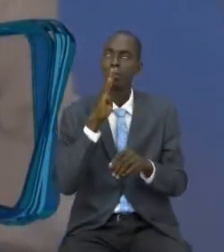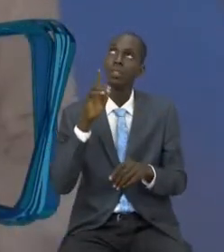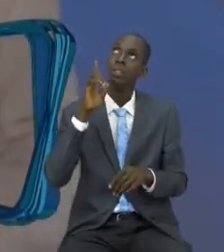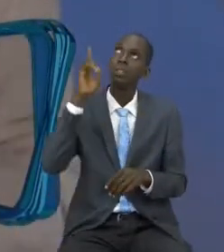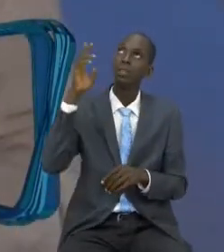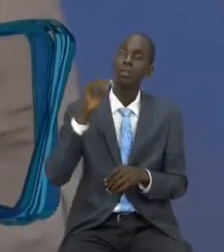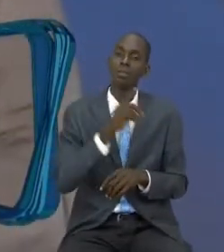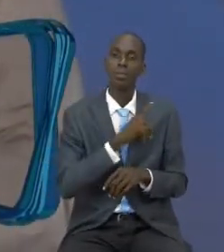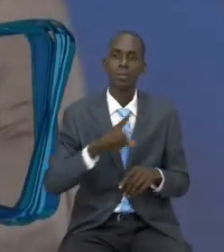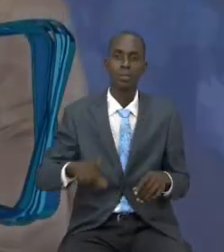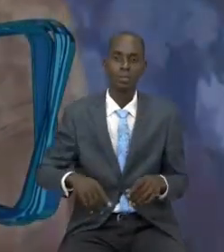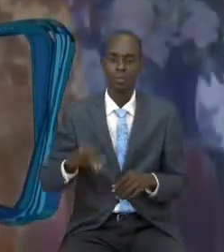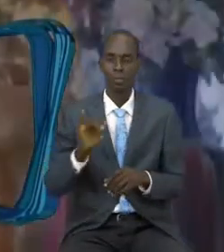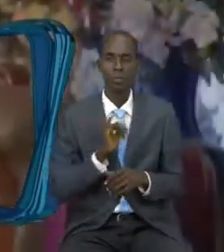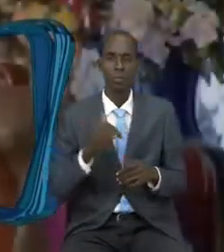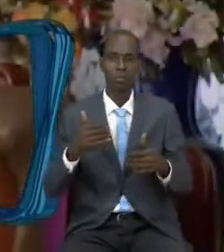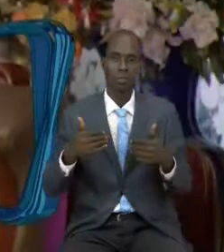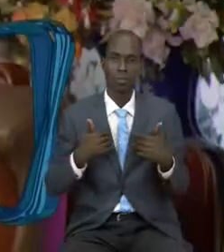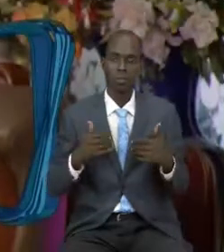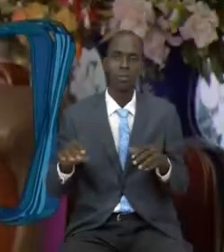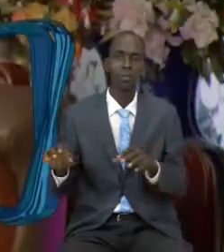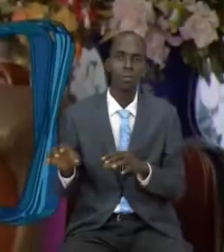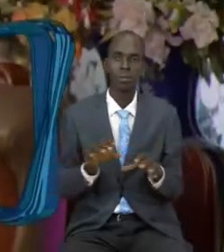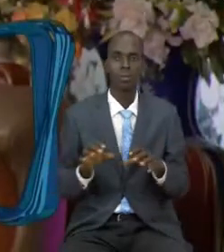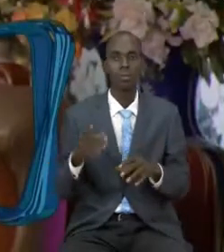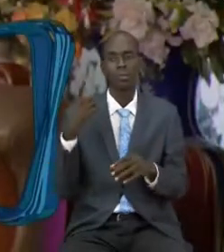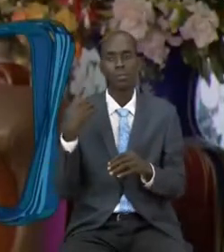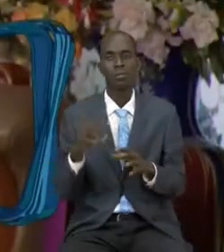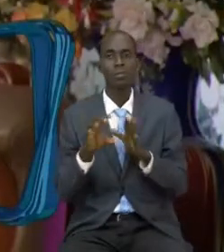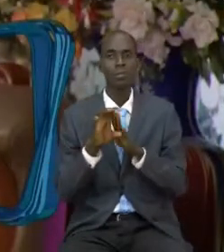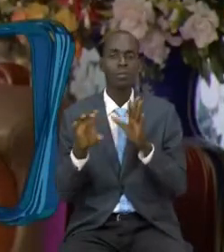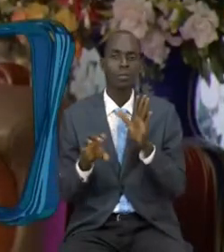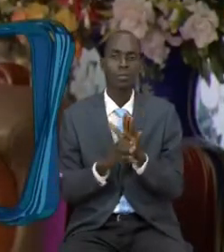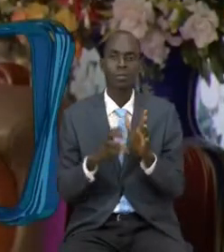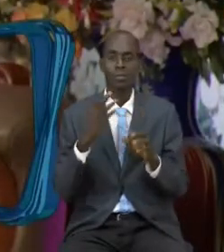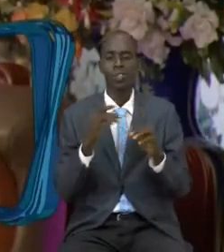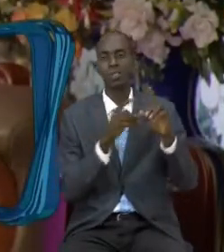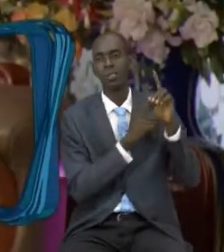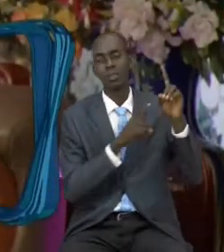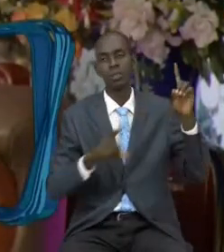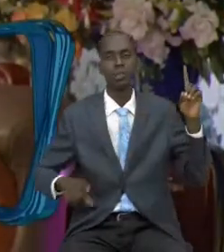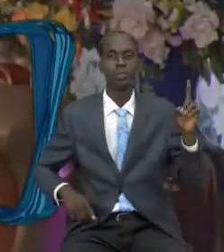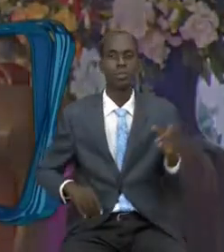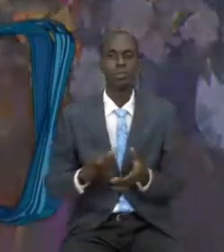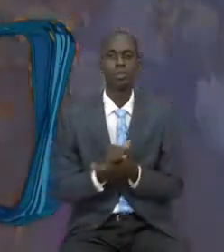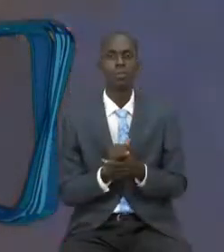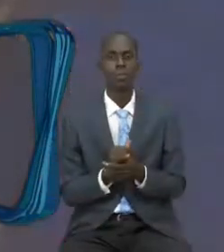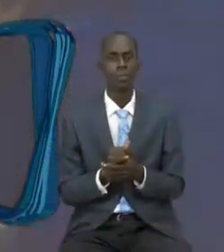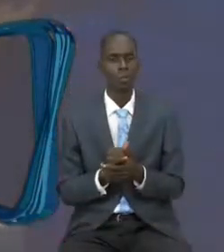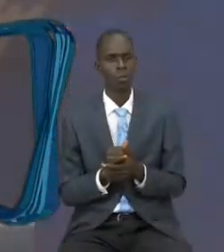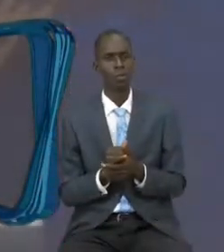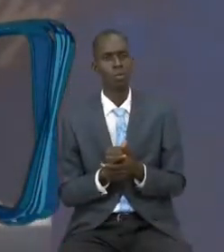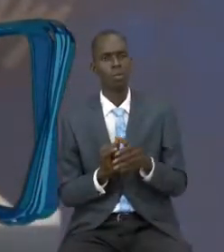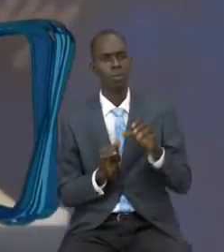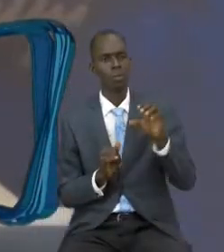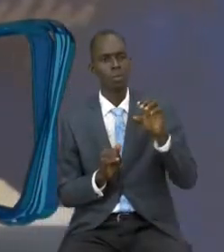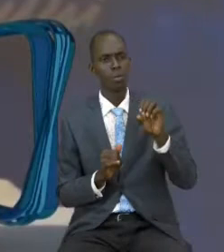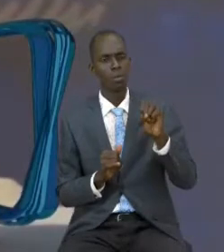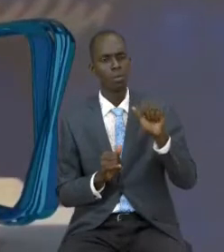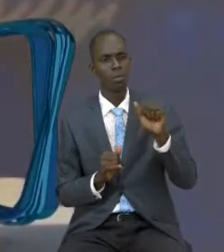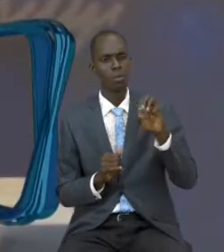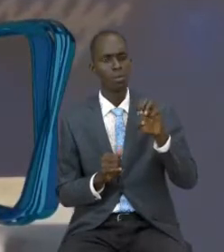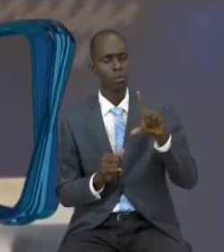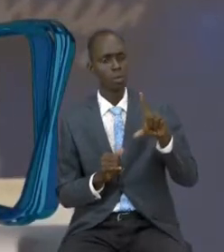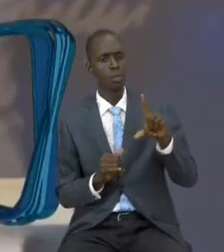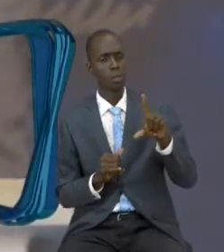I have performed the commandment of the Lord. Oh, Samuel said, is that